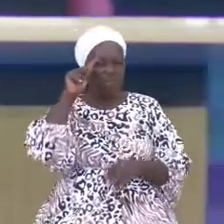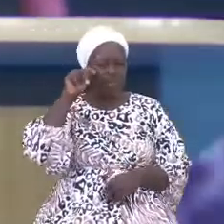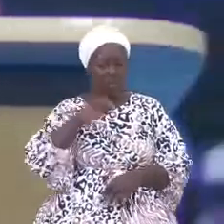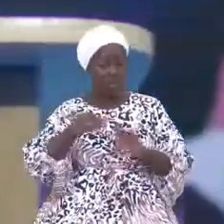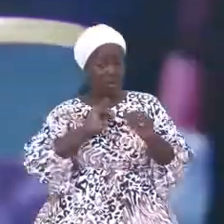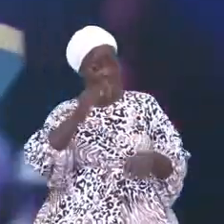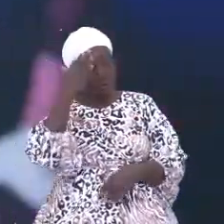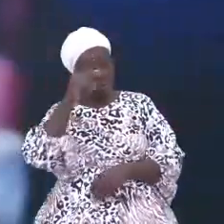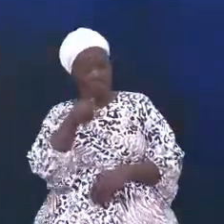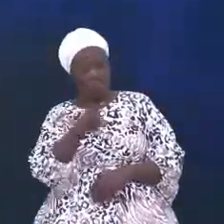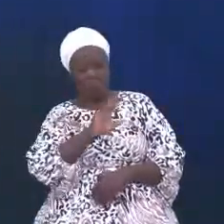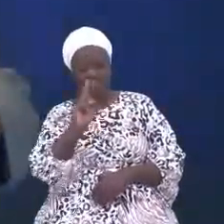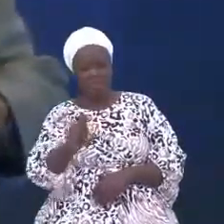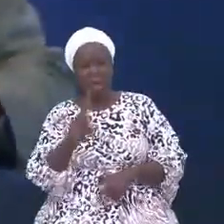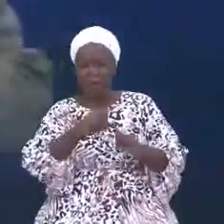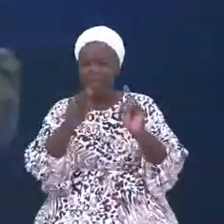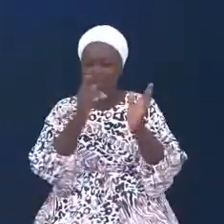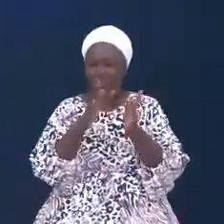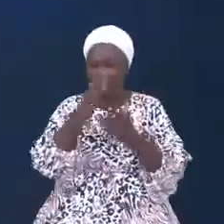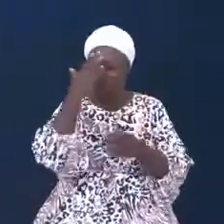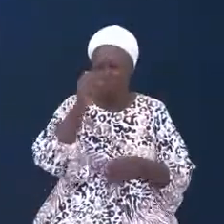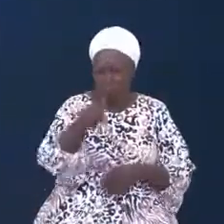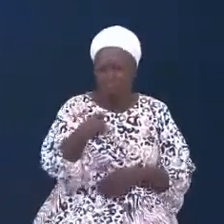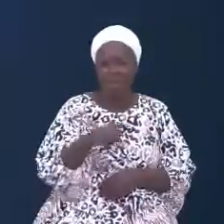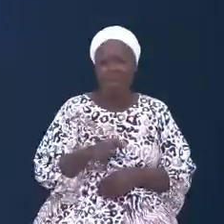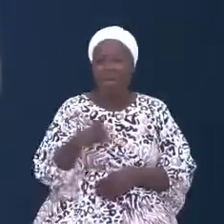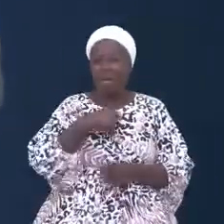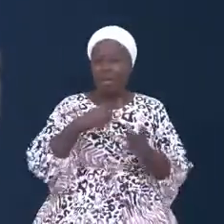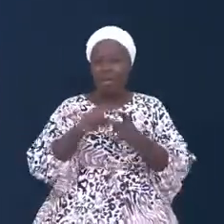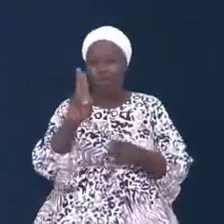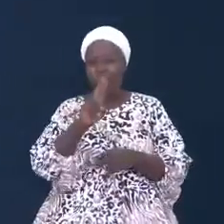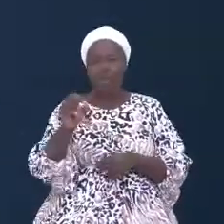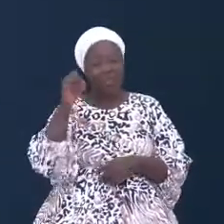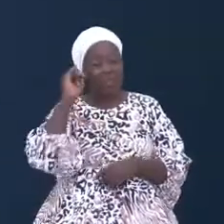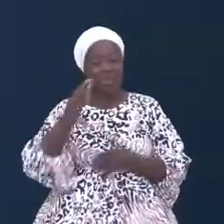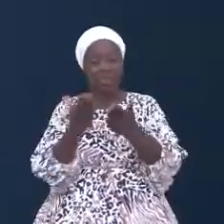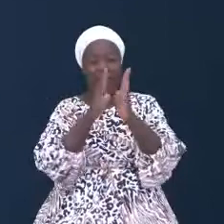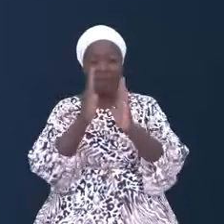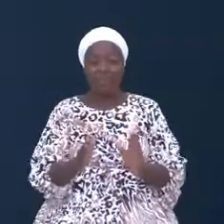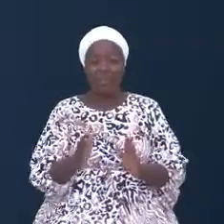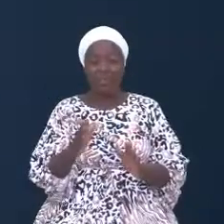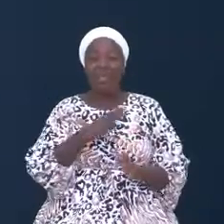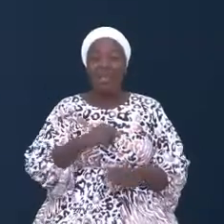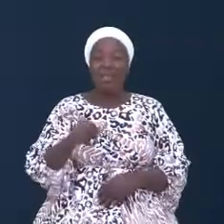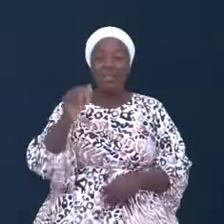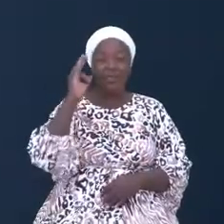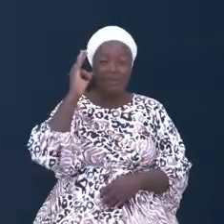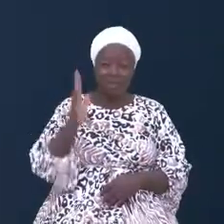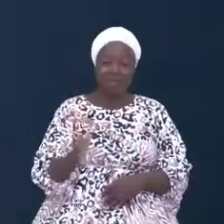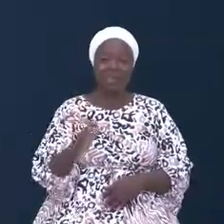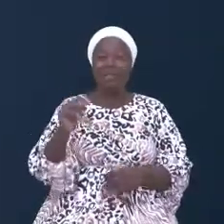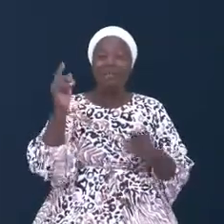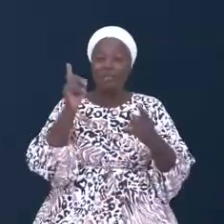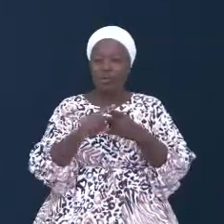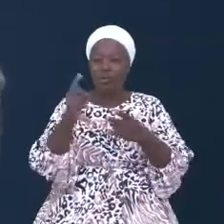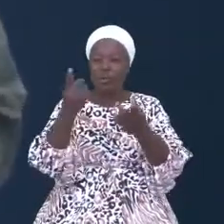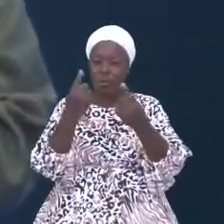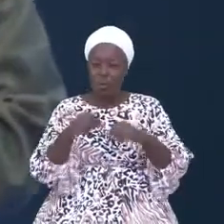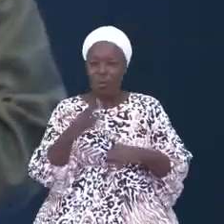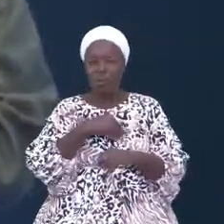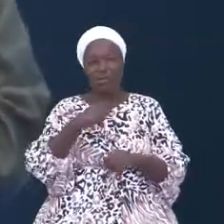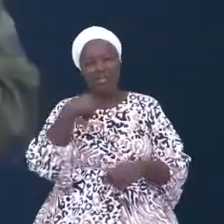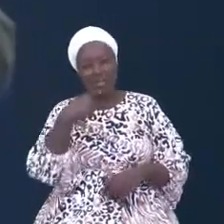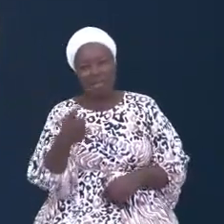you? But Jesus knows you. And he uses his errand boy evangelist to come and tell